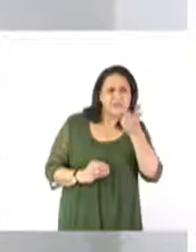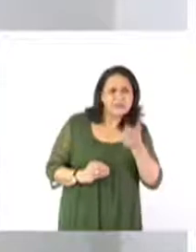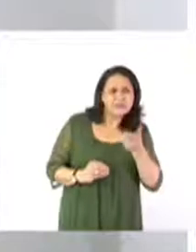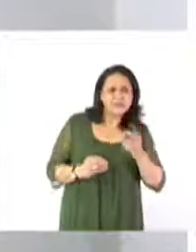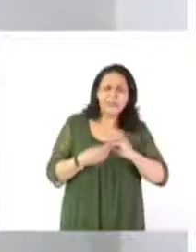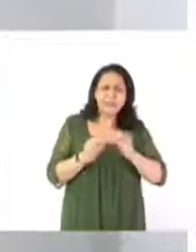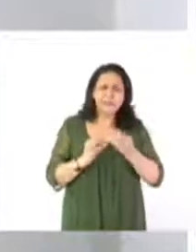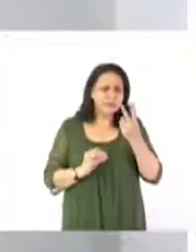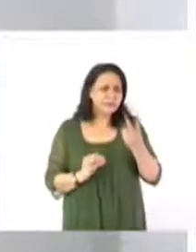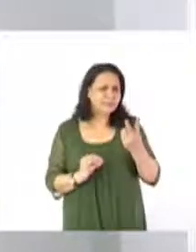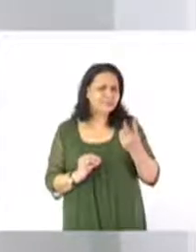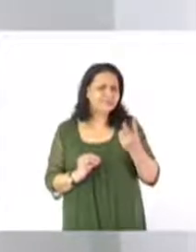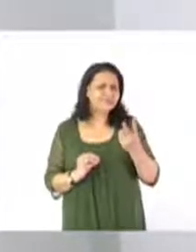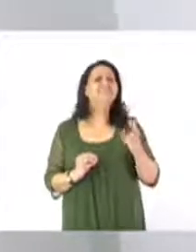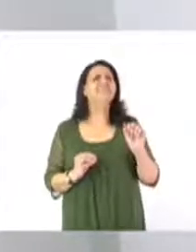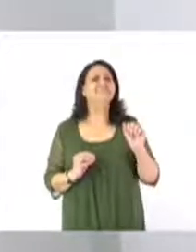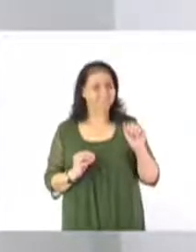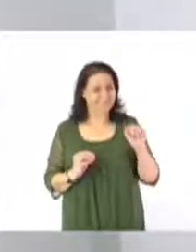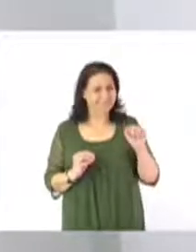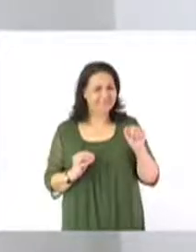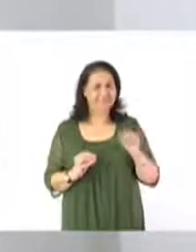2?